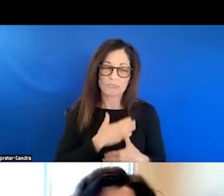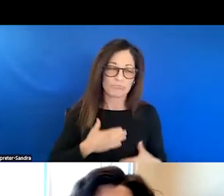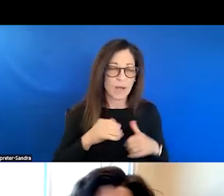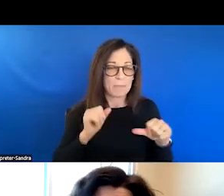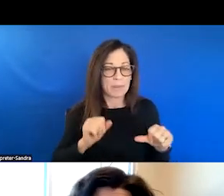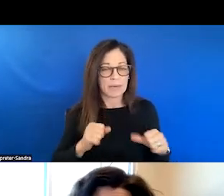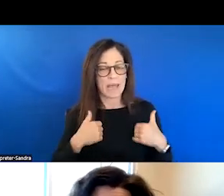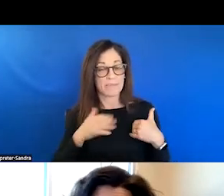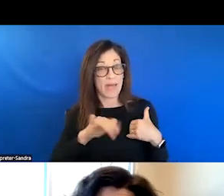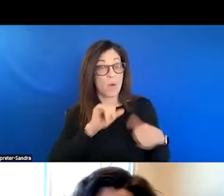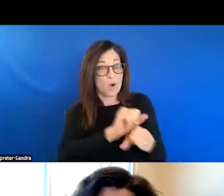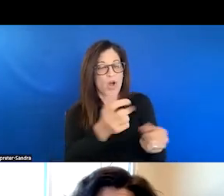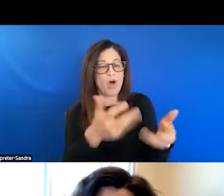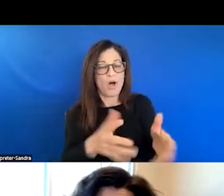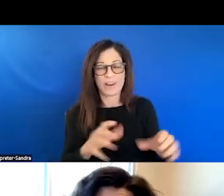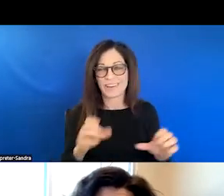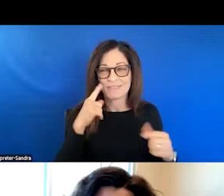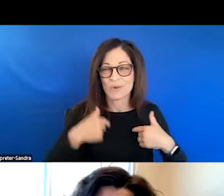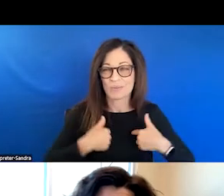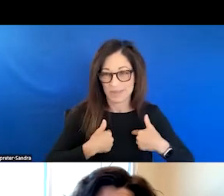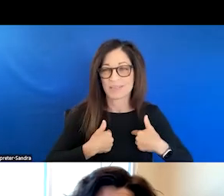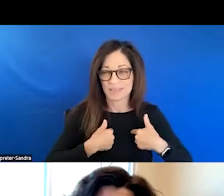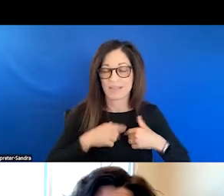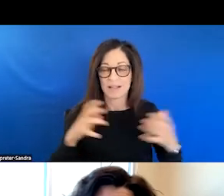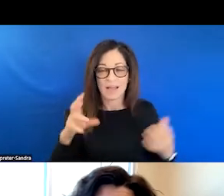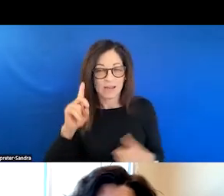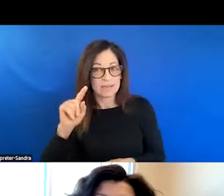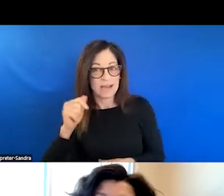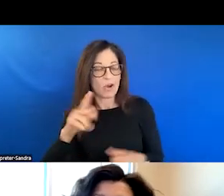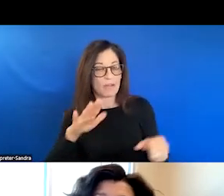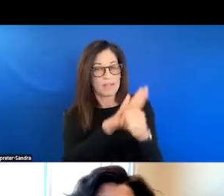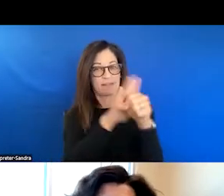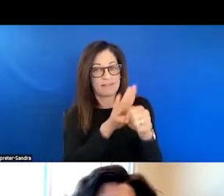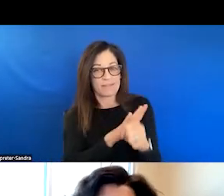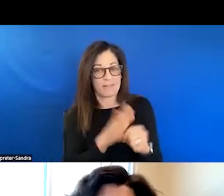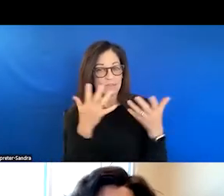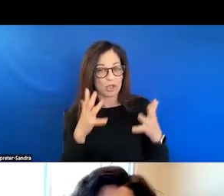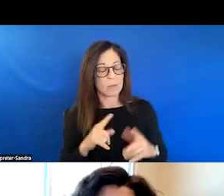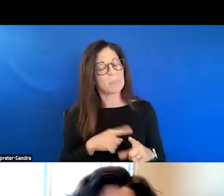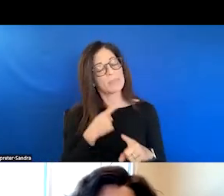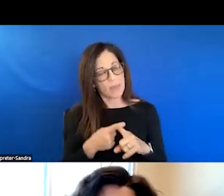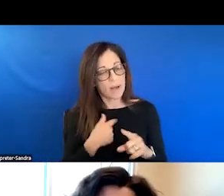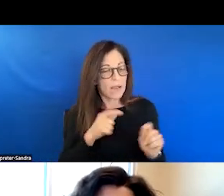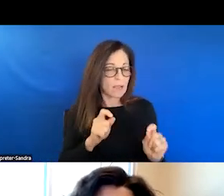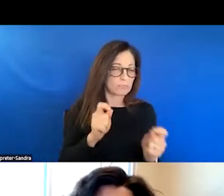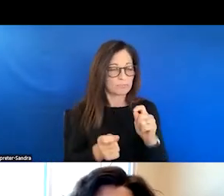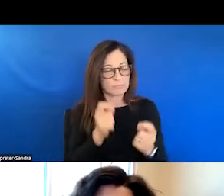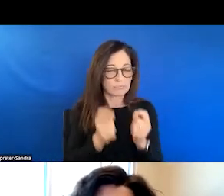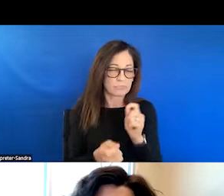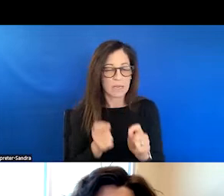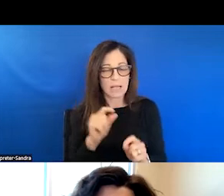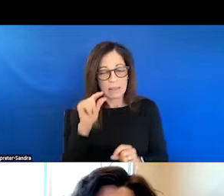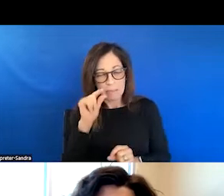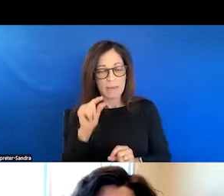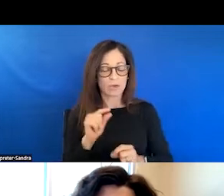of the work already done for me with a lot of the data pre-filled, but then being able to manipulate that a little bit and